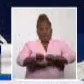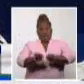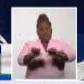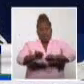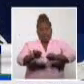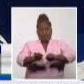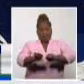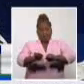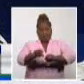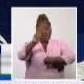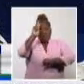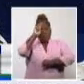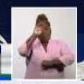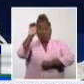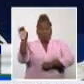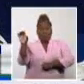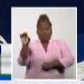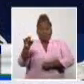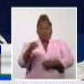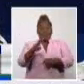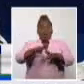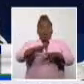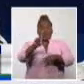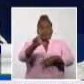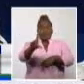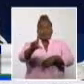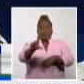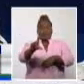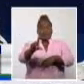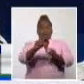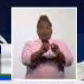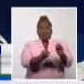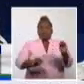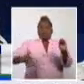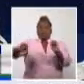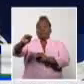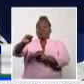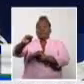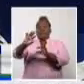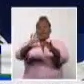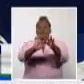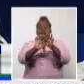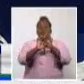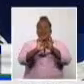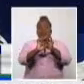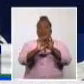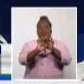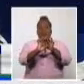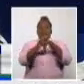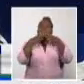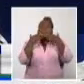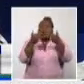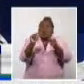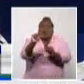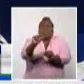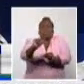Canada 6.29, Brazil 6.99, and the United States of America